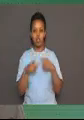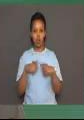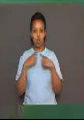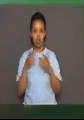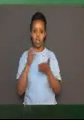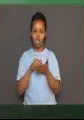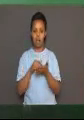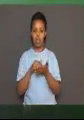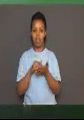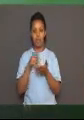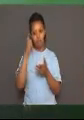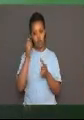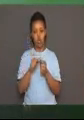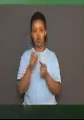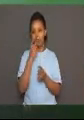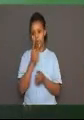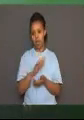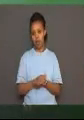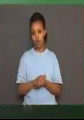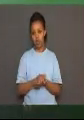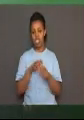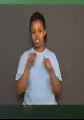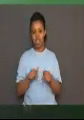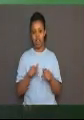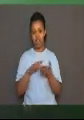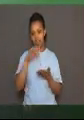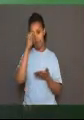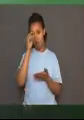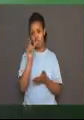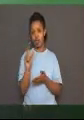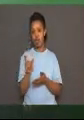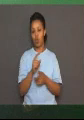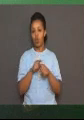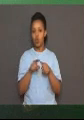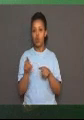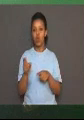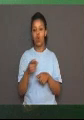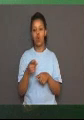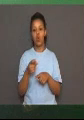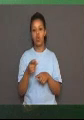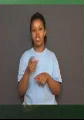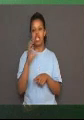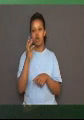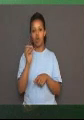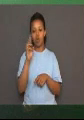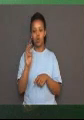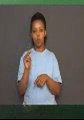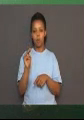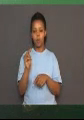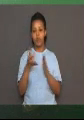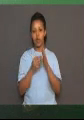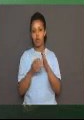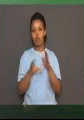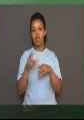notes. Today, we learned about a few different types of chromosomal